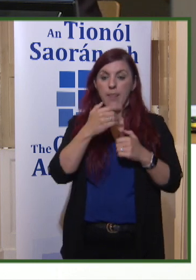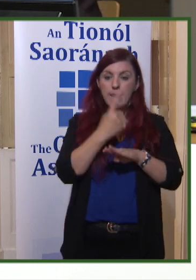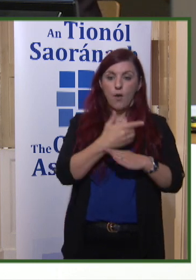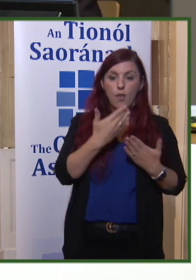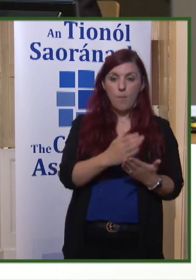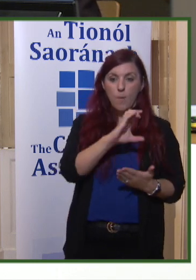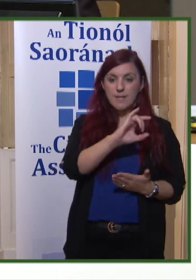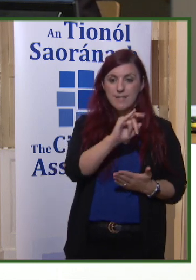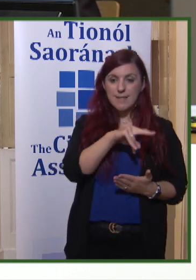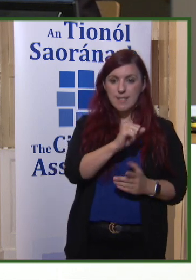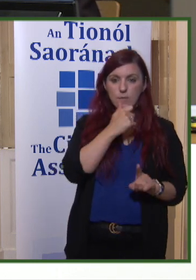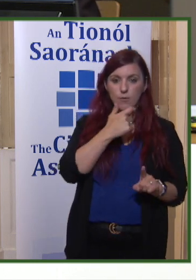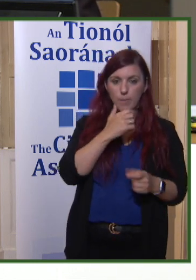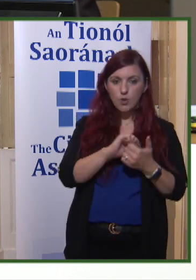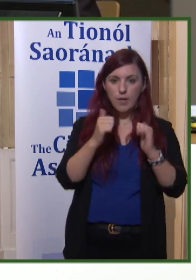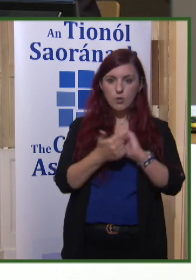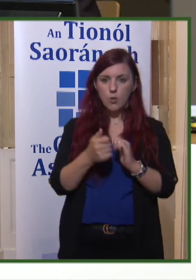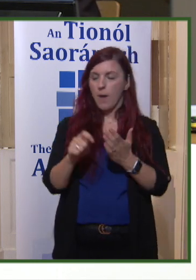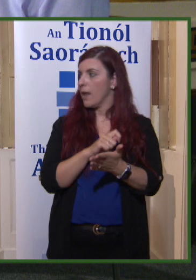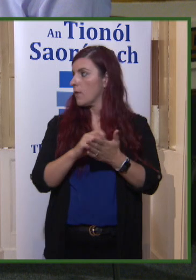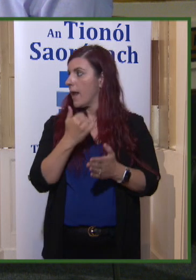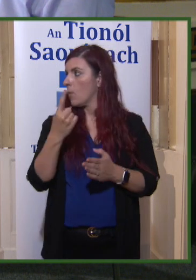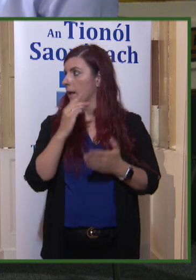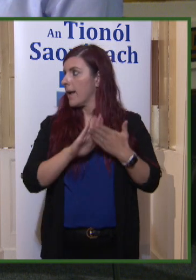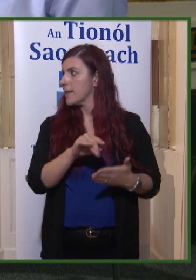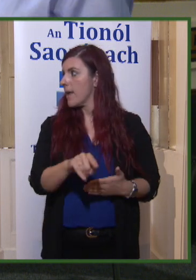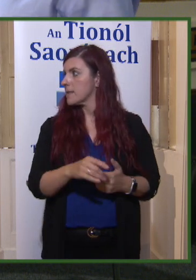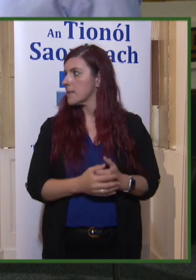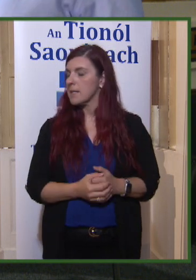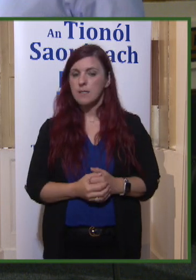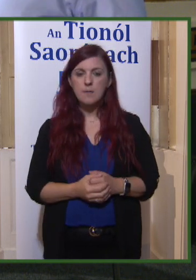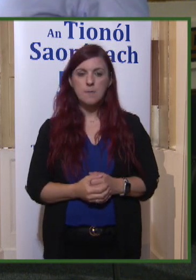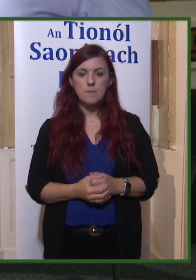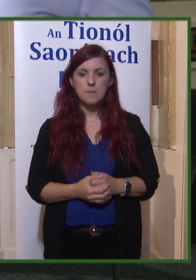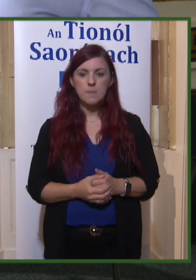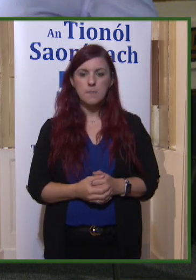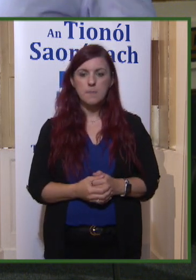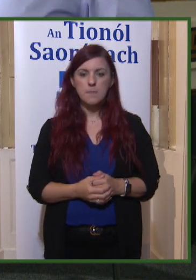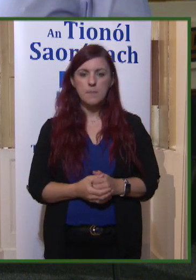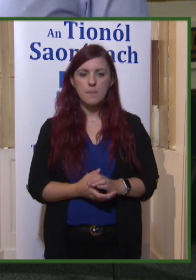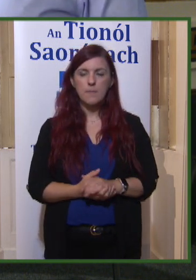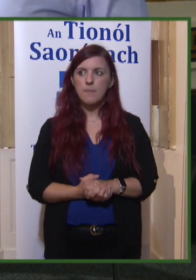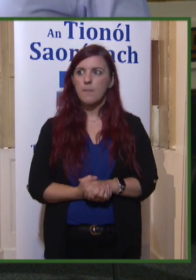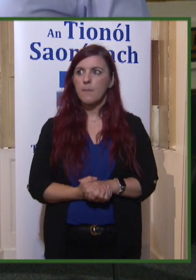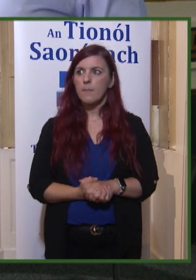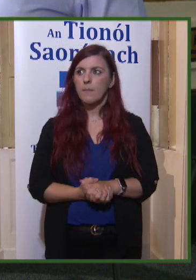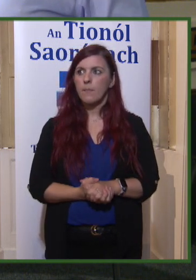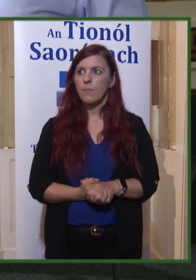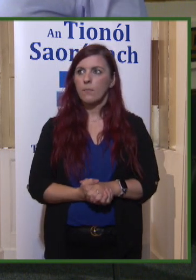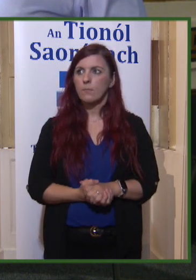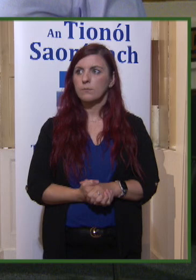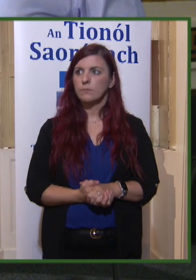Dublin. Do we have anyone against? Anyone against? Yeah. Is it a question related to that,